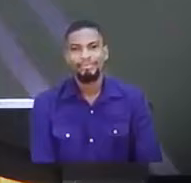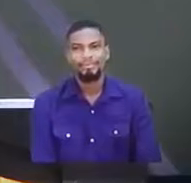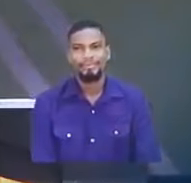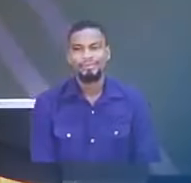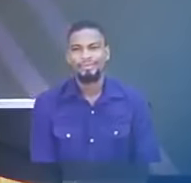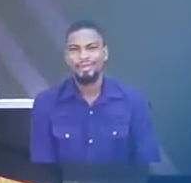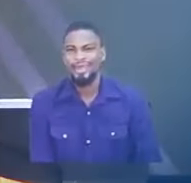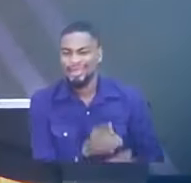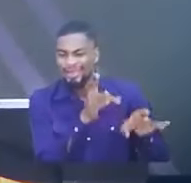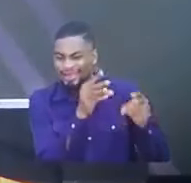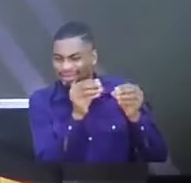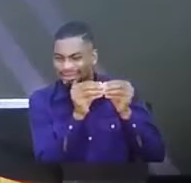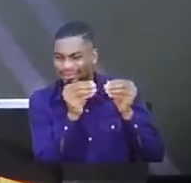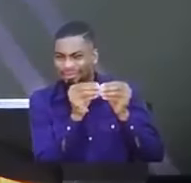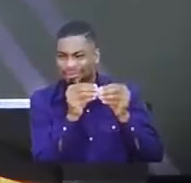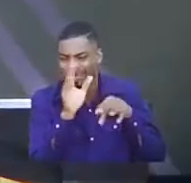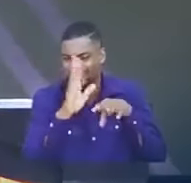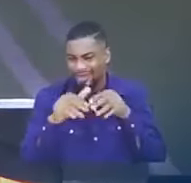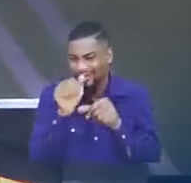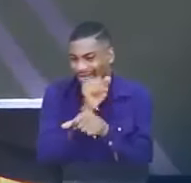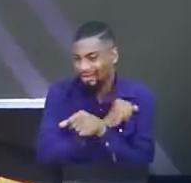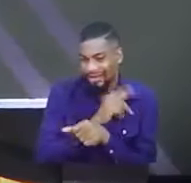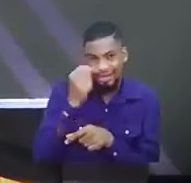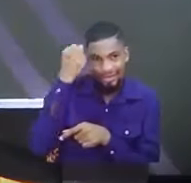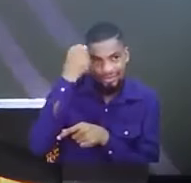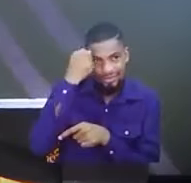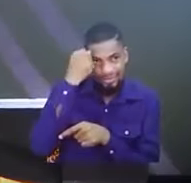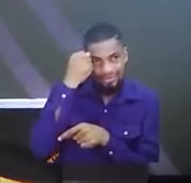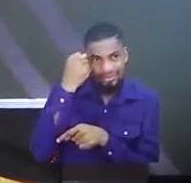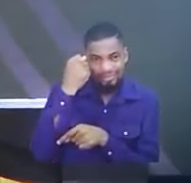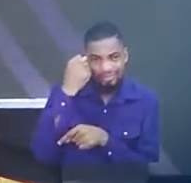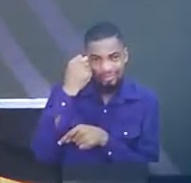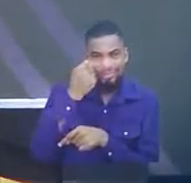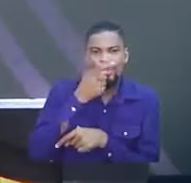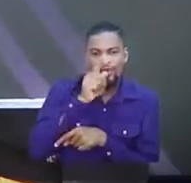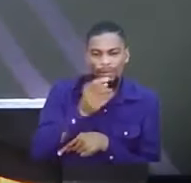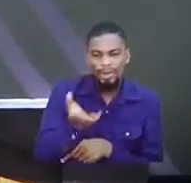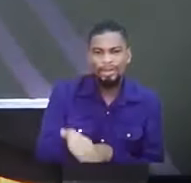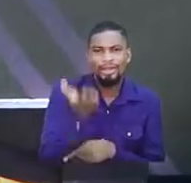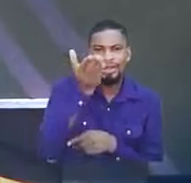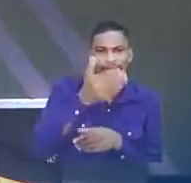her. Amnon said to her, get up, get out.